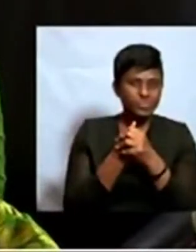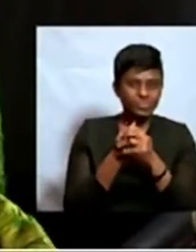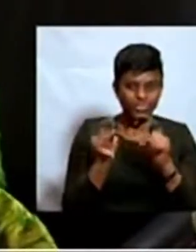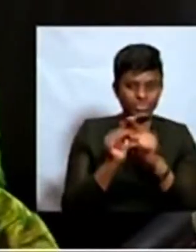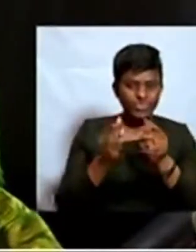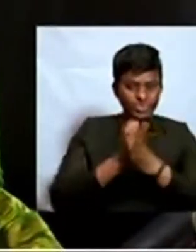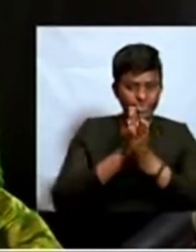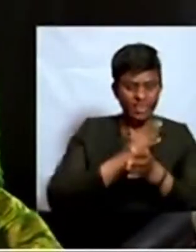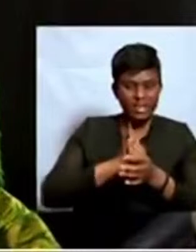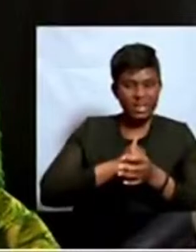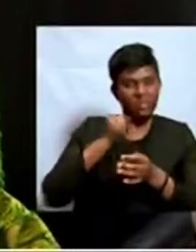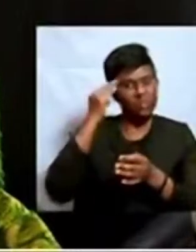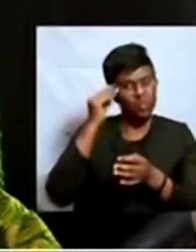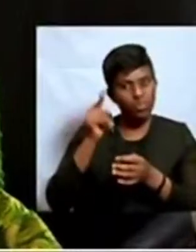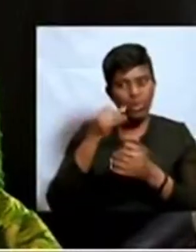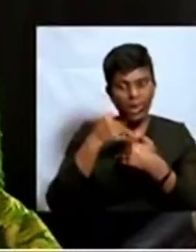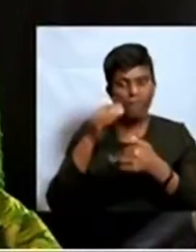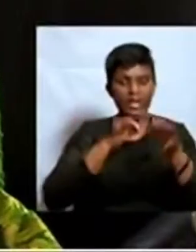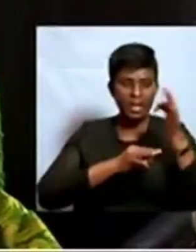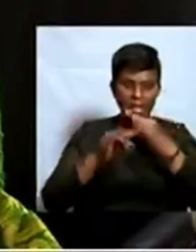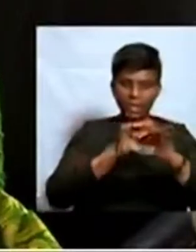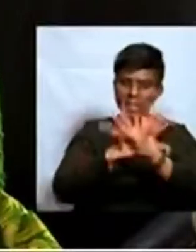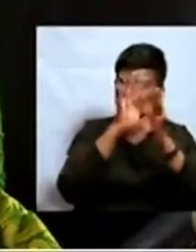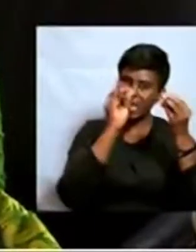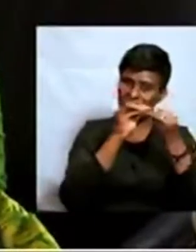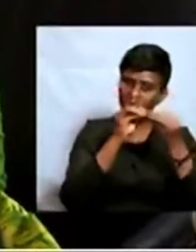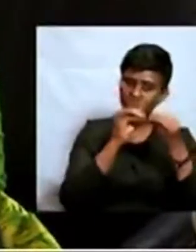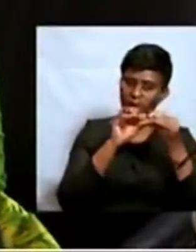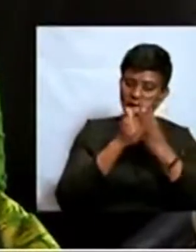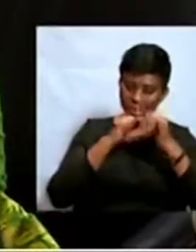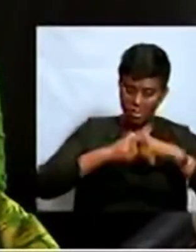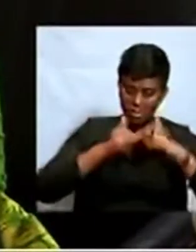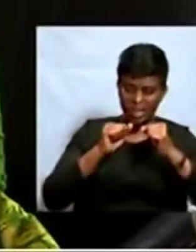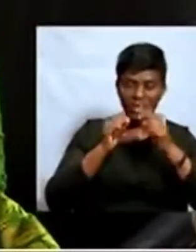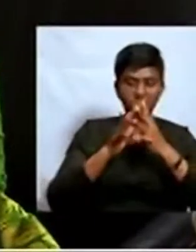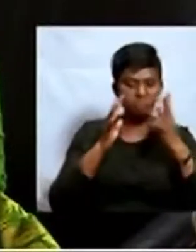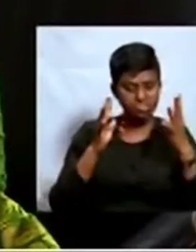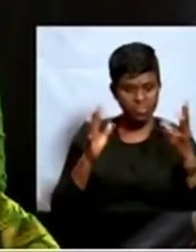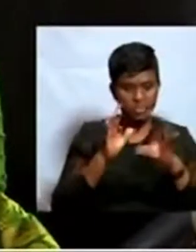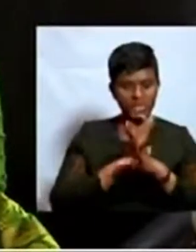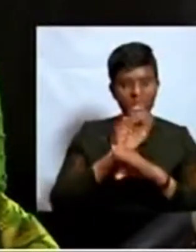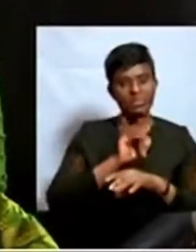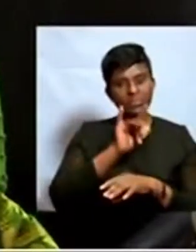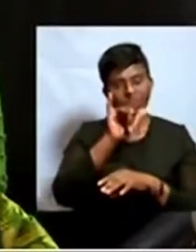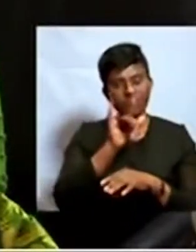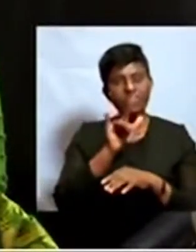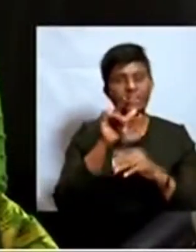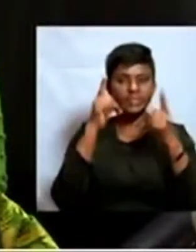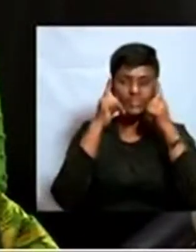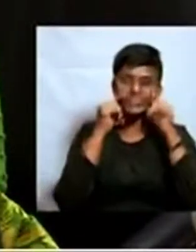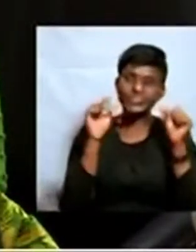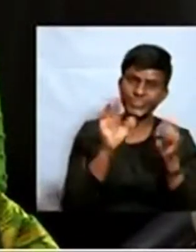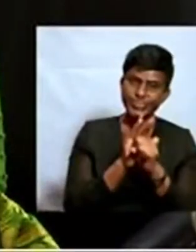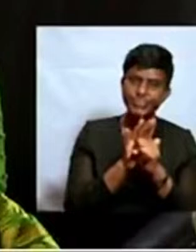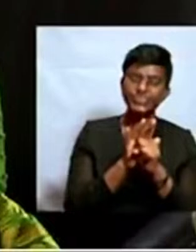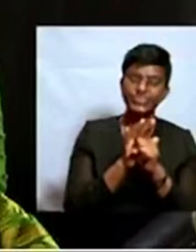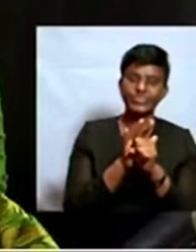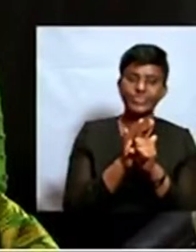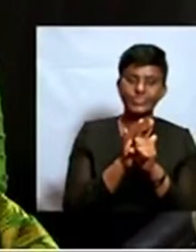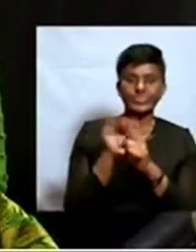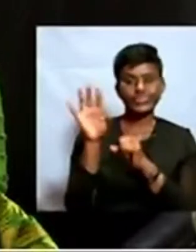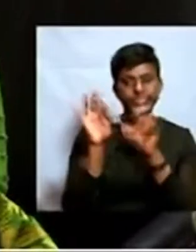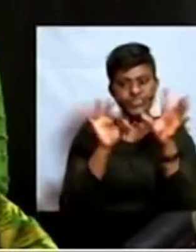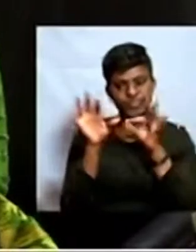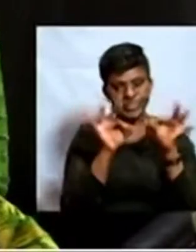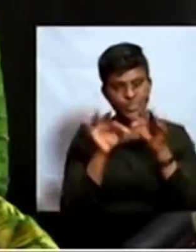ask, I know you've labored to explain about how we can grow Zambia Airways. They are carefully choosing